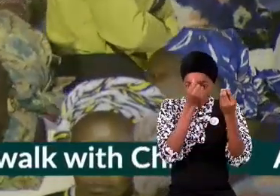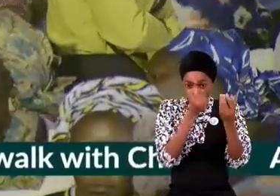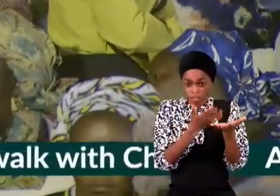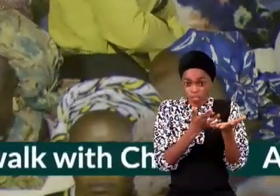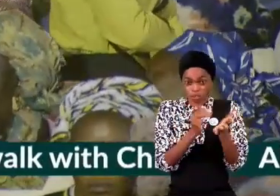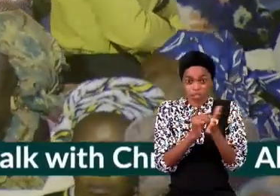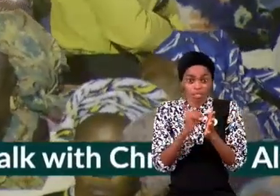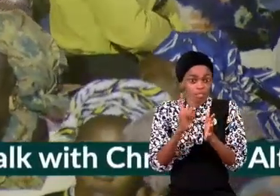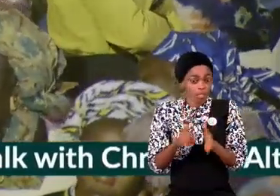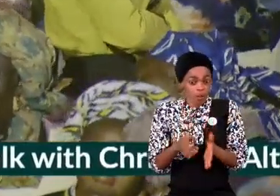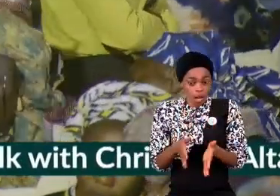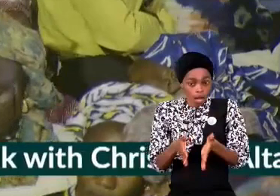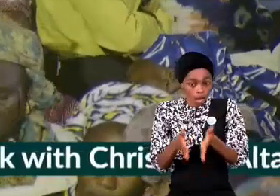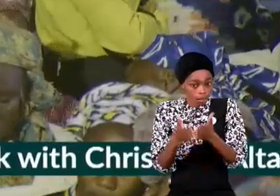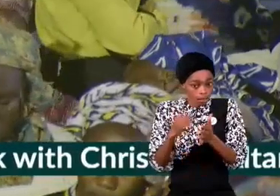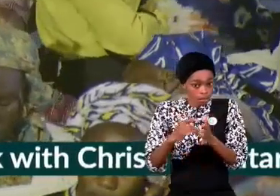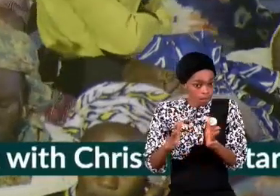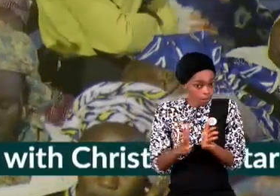there is a link